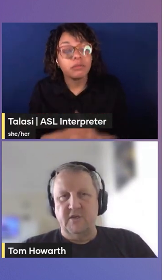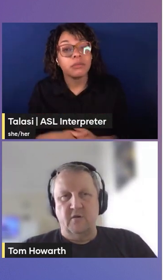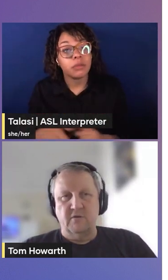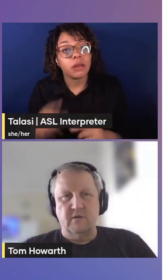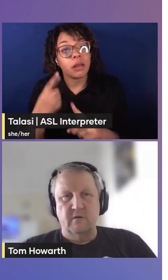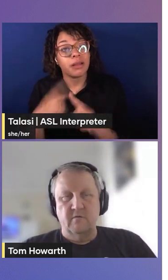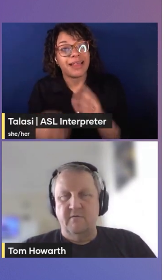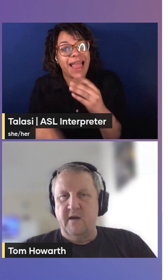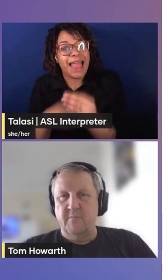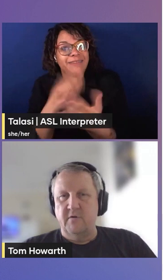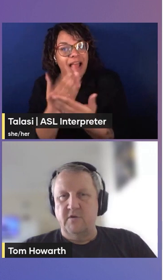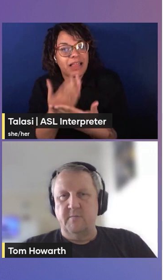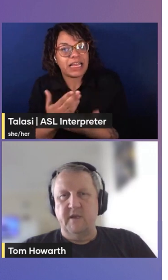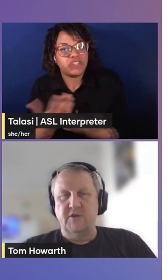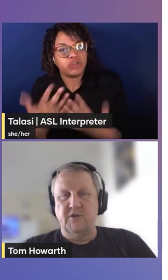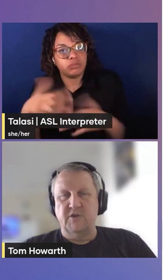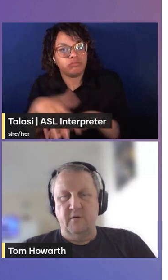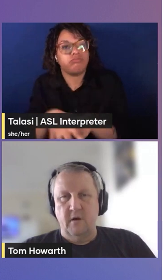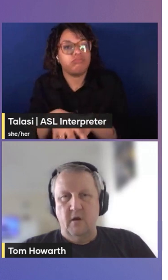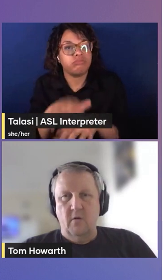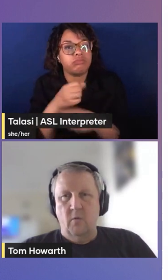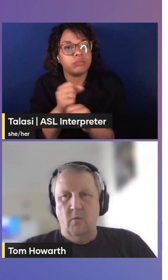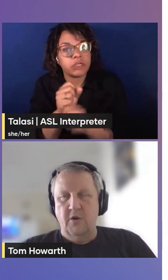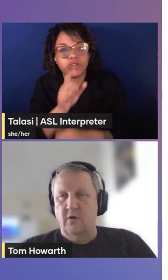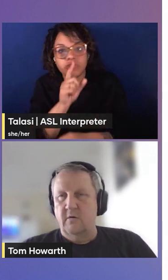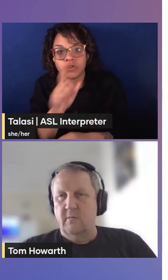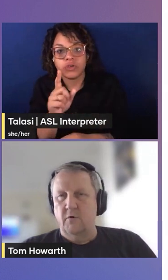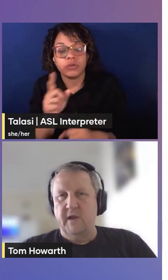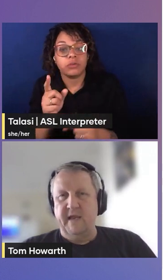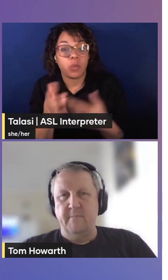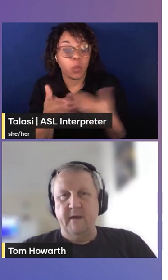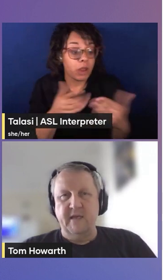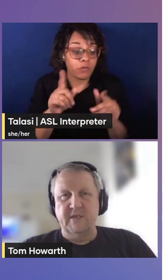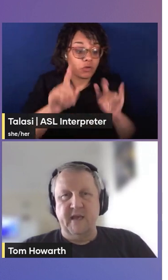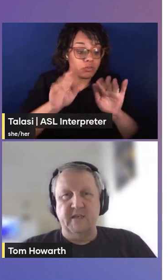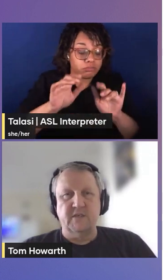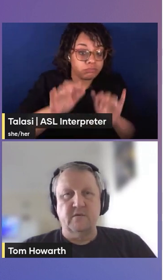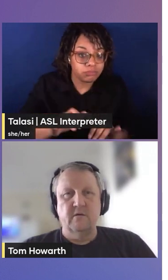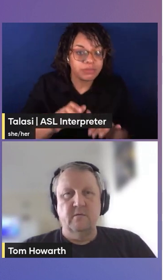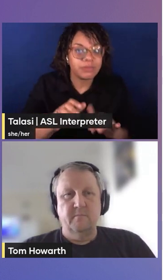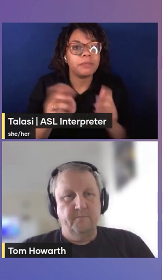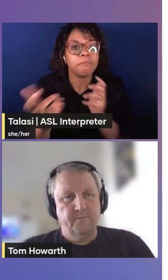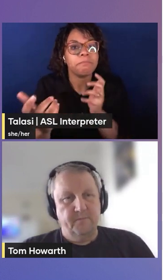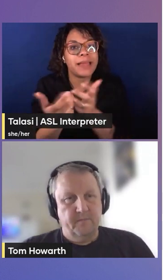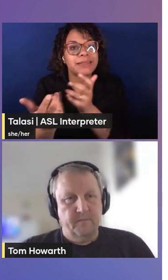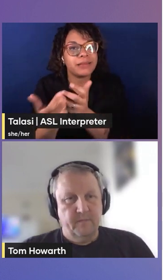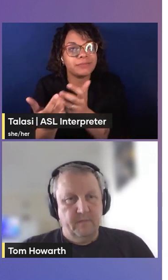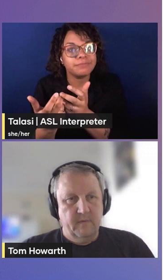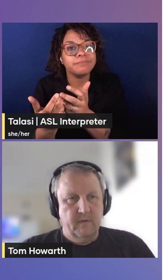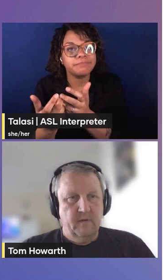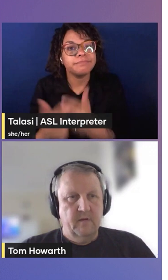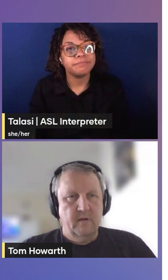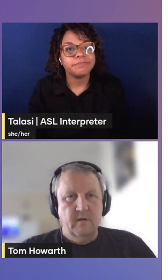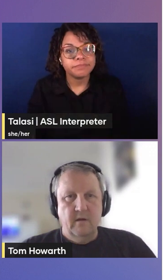validation into those variables to make sure that what you're putting in makes sense.